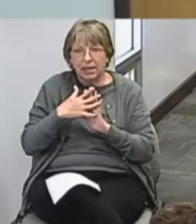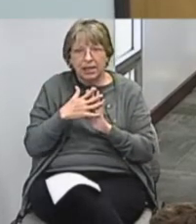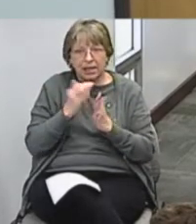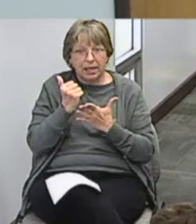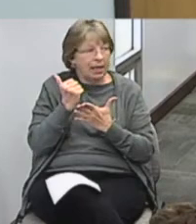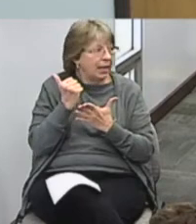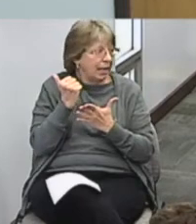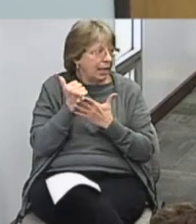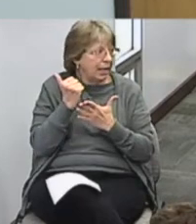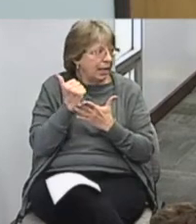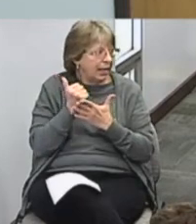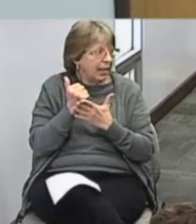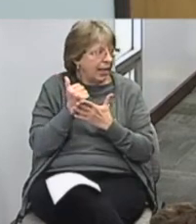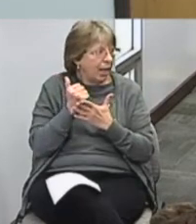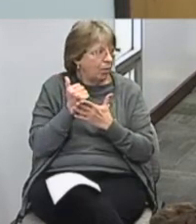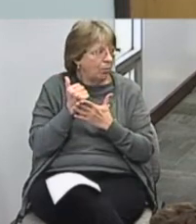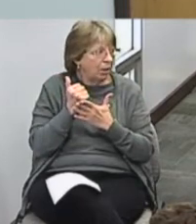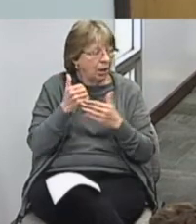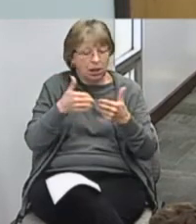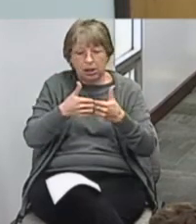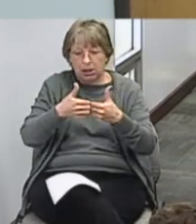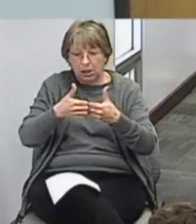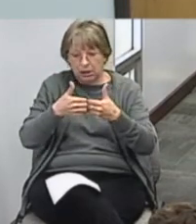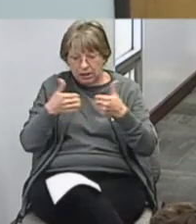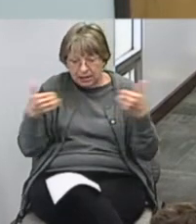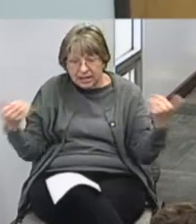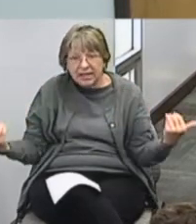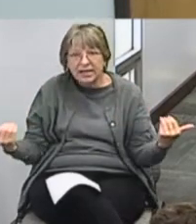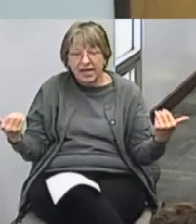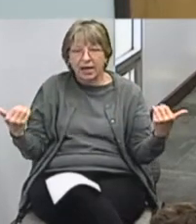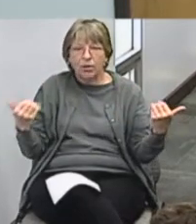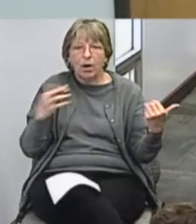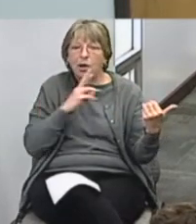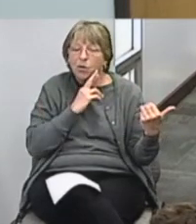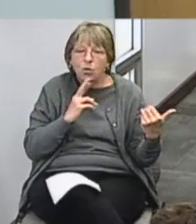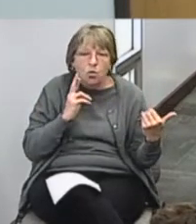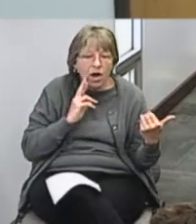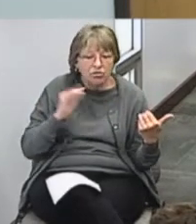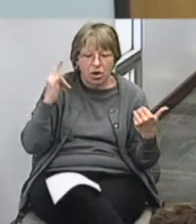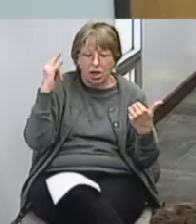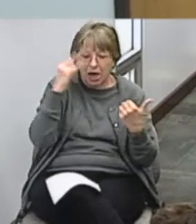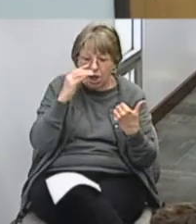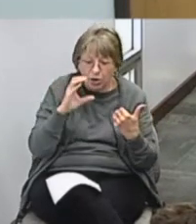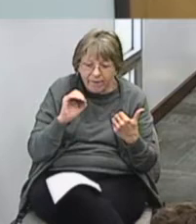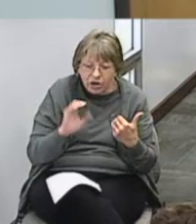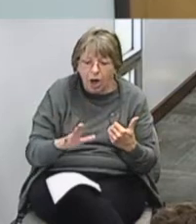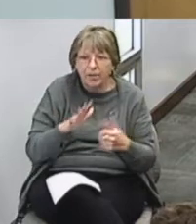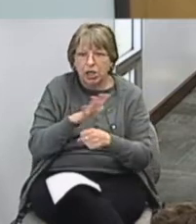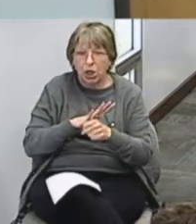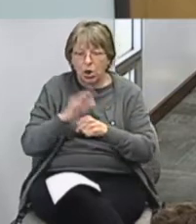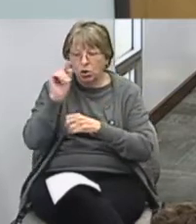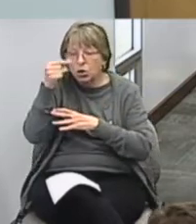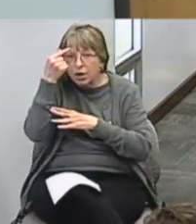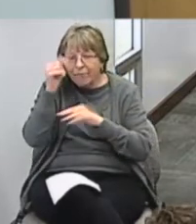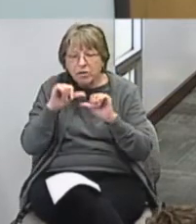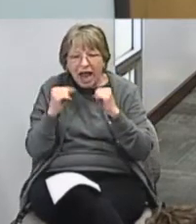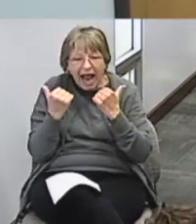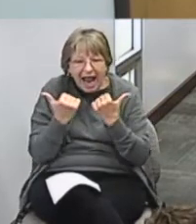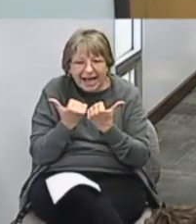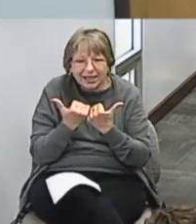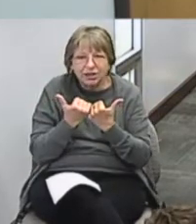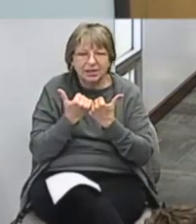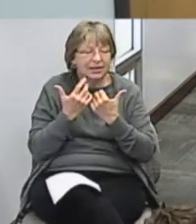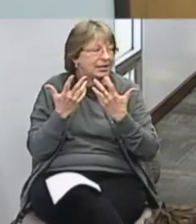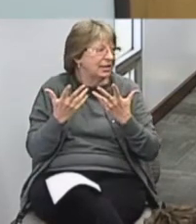to segregate restaurants, swimming pools, aircraft companies, local government agencies. He lobbied for a